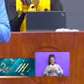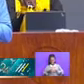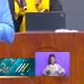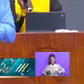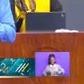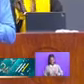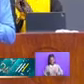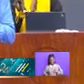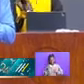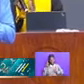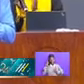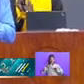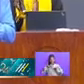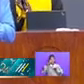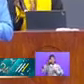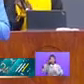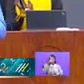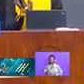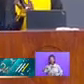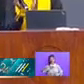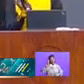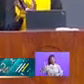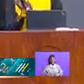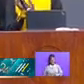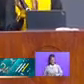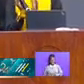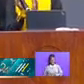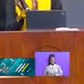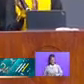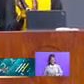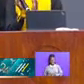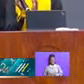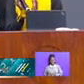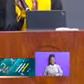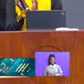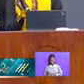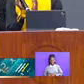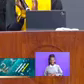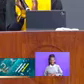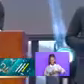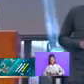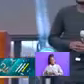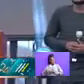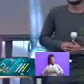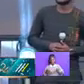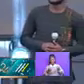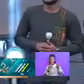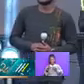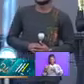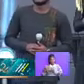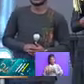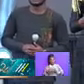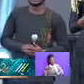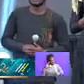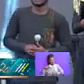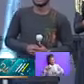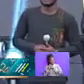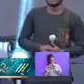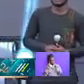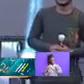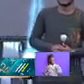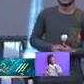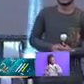conceived to the glory of the Lord Miracle babies Miracle babies and listen to